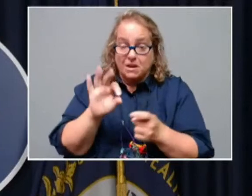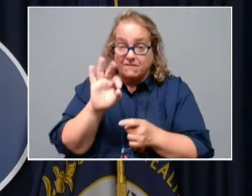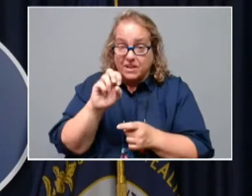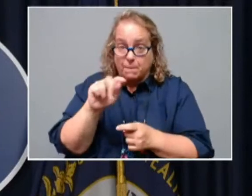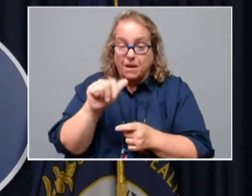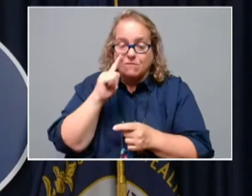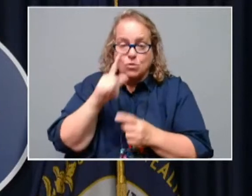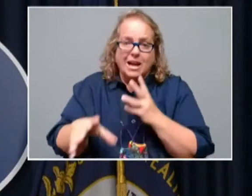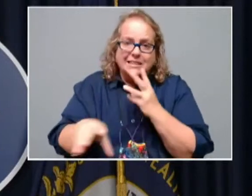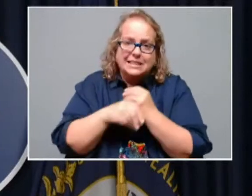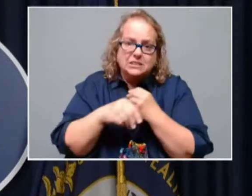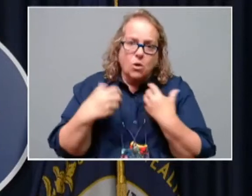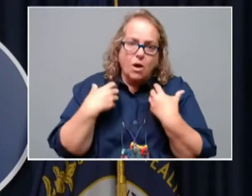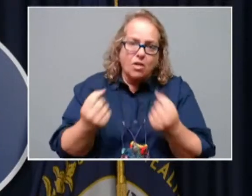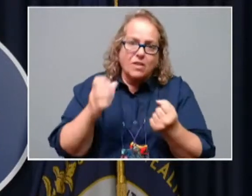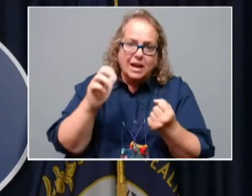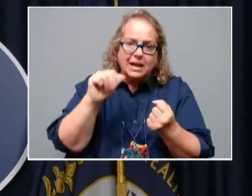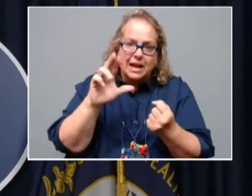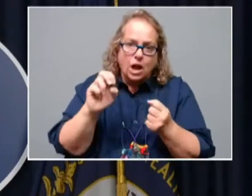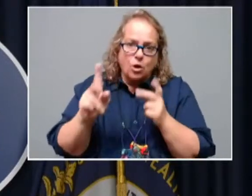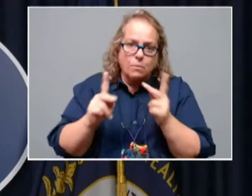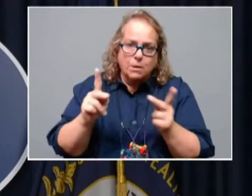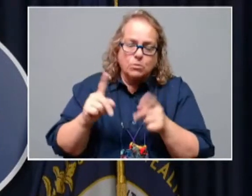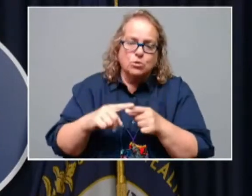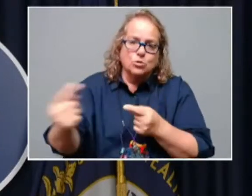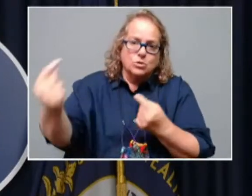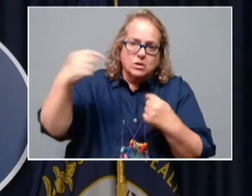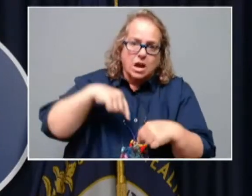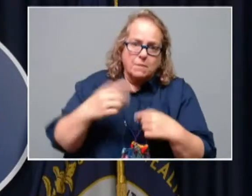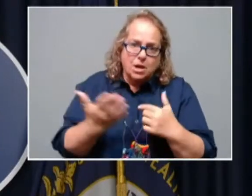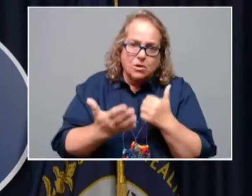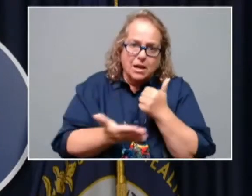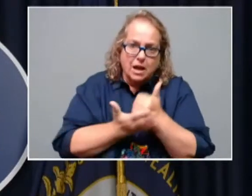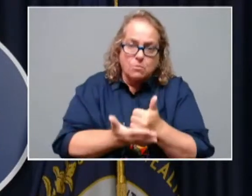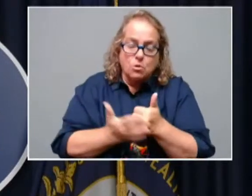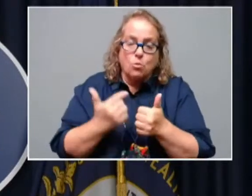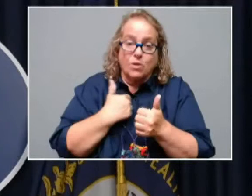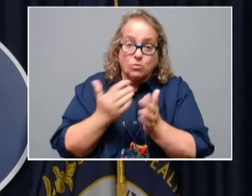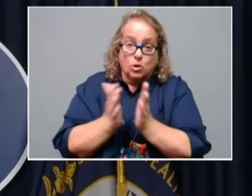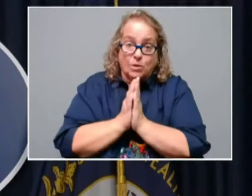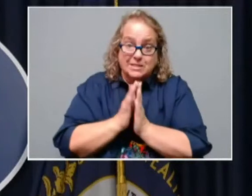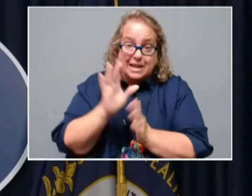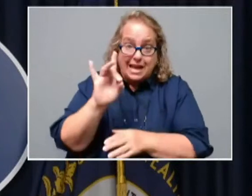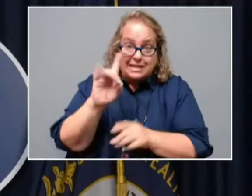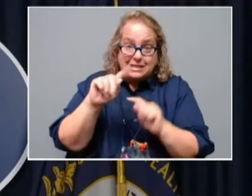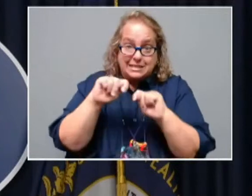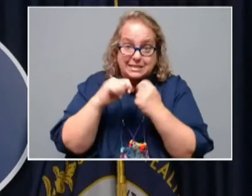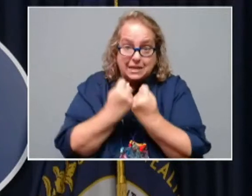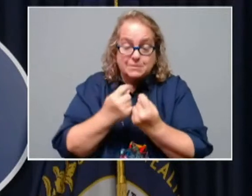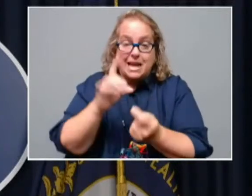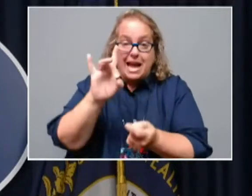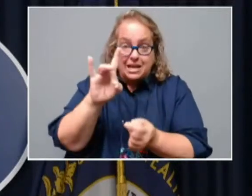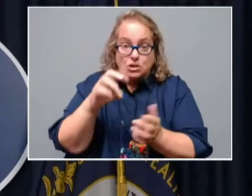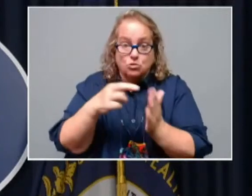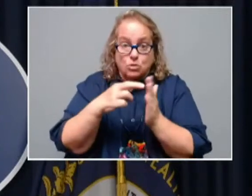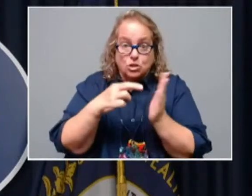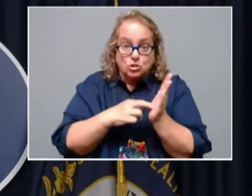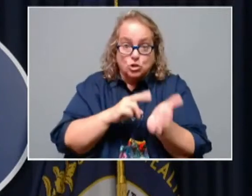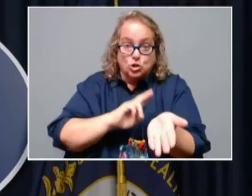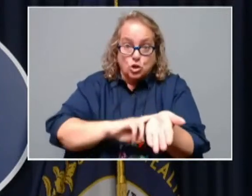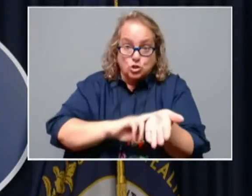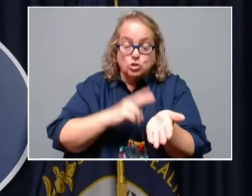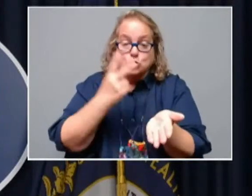help where we need them the most. We've requested 8 teams. Each team would include 8 registered nurses, 2 certified